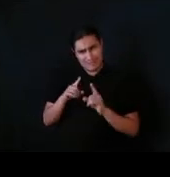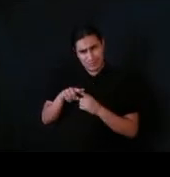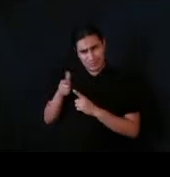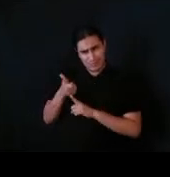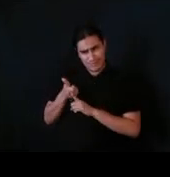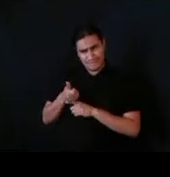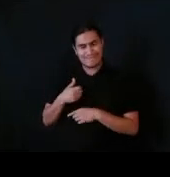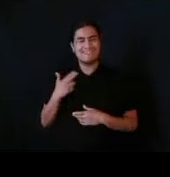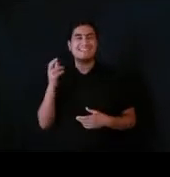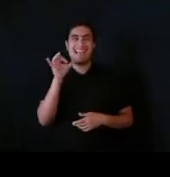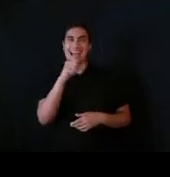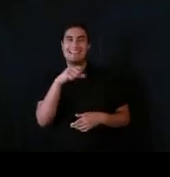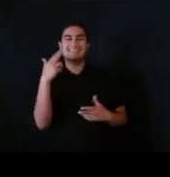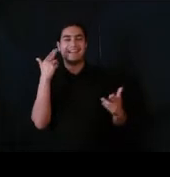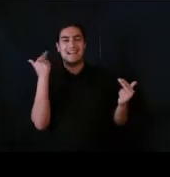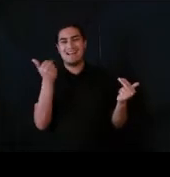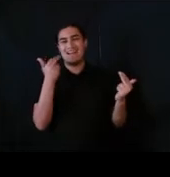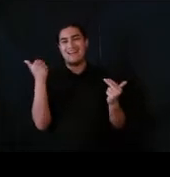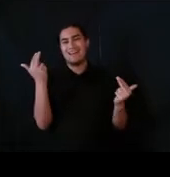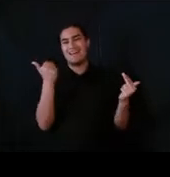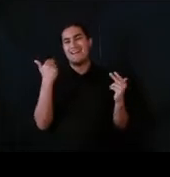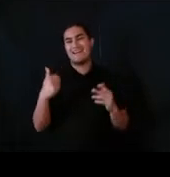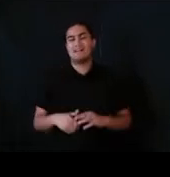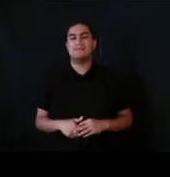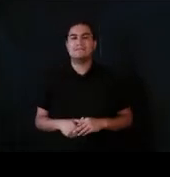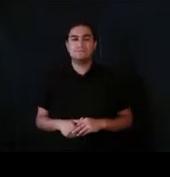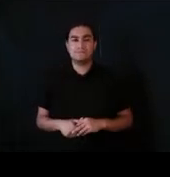yes yes